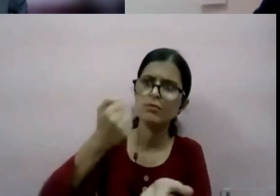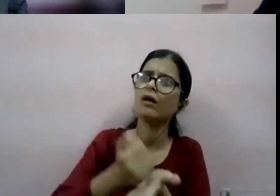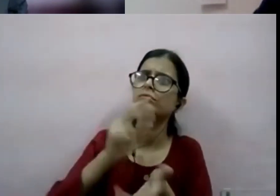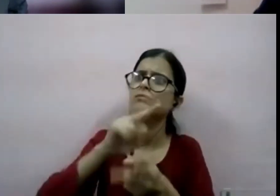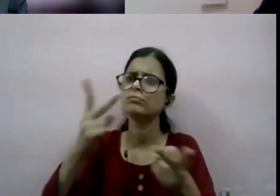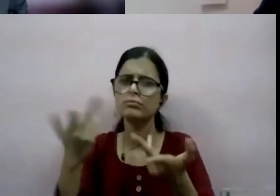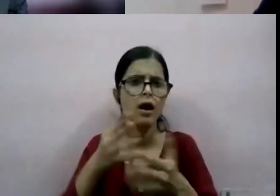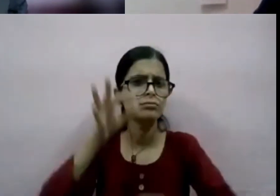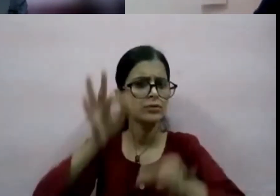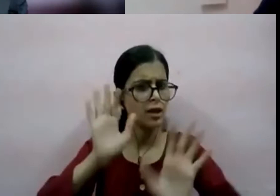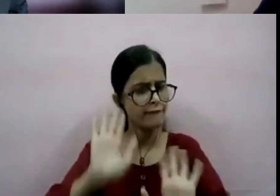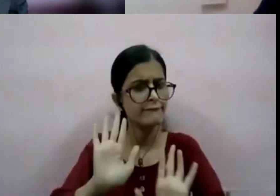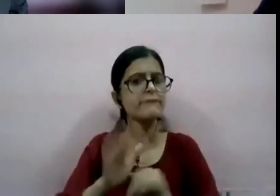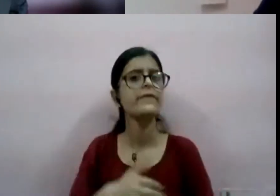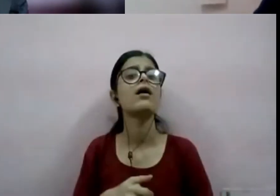that in